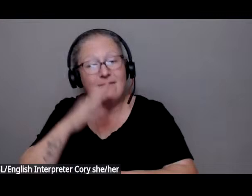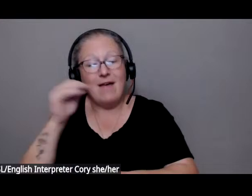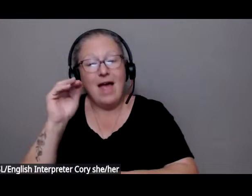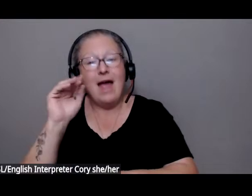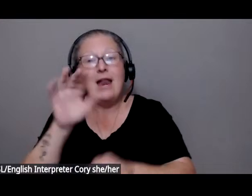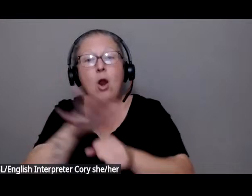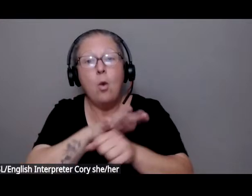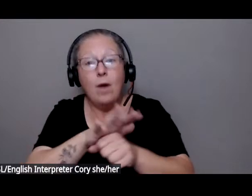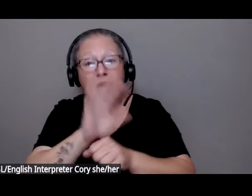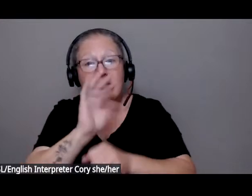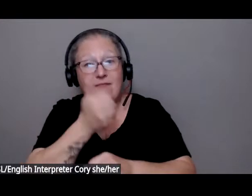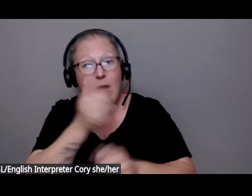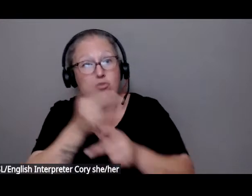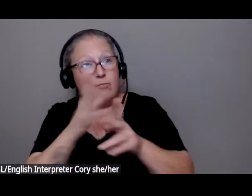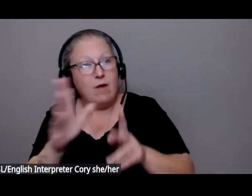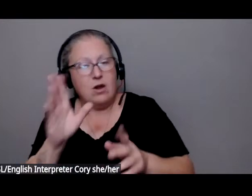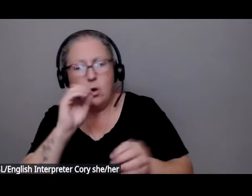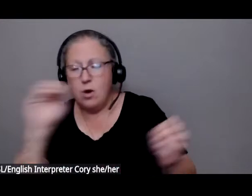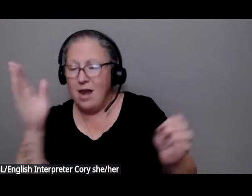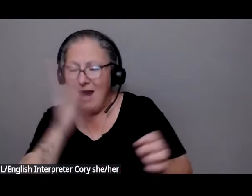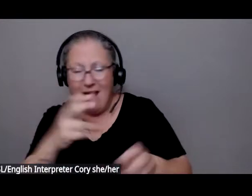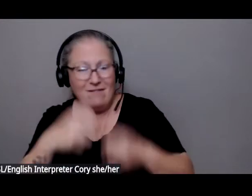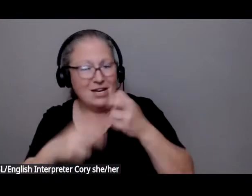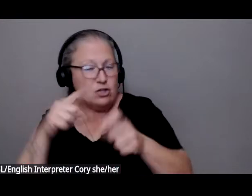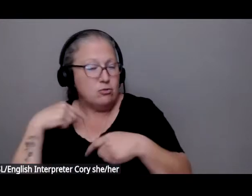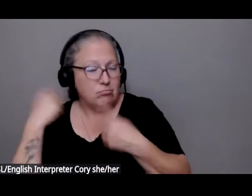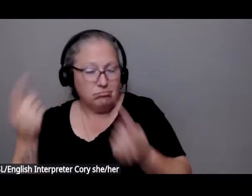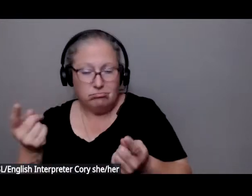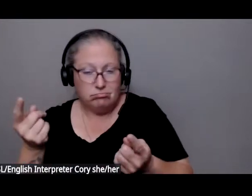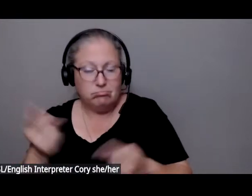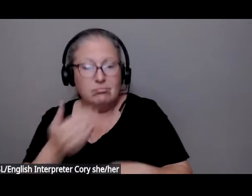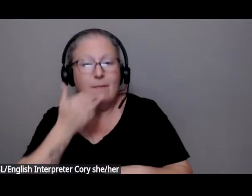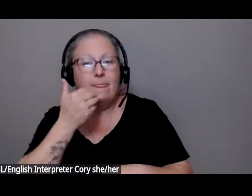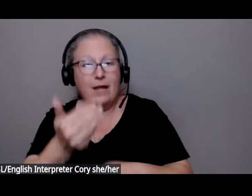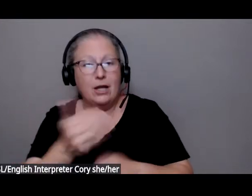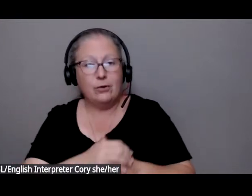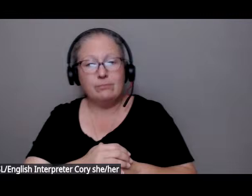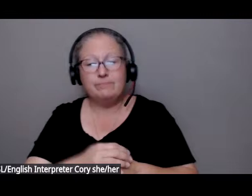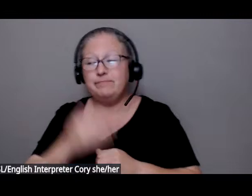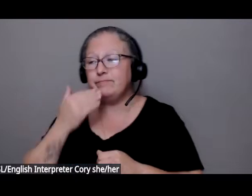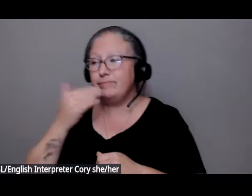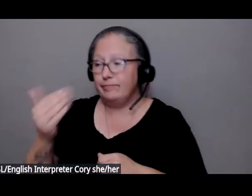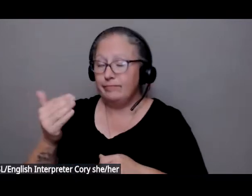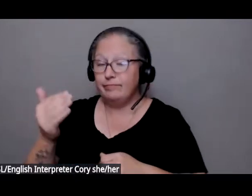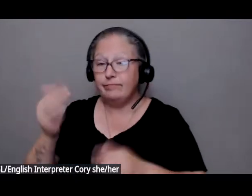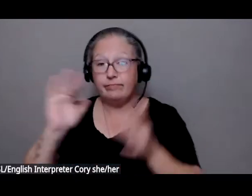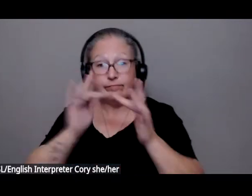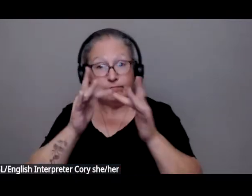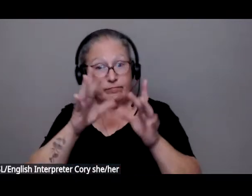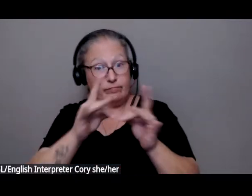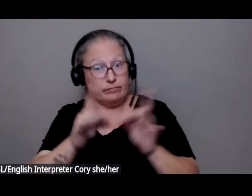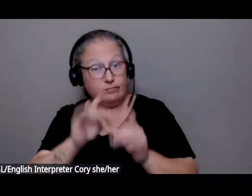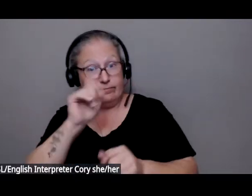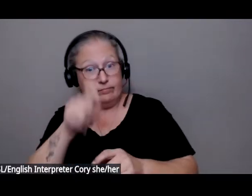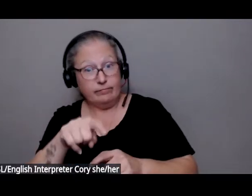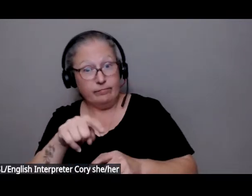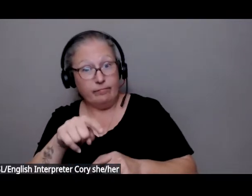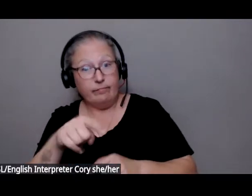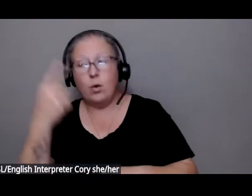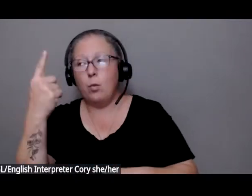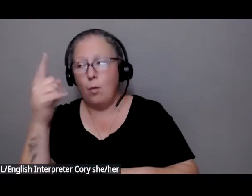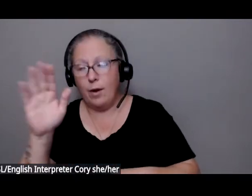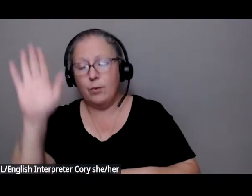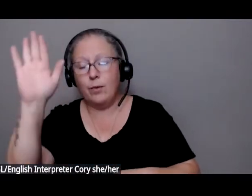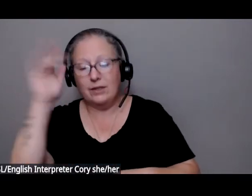has never been an issue. Thank you. Thank you. Are there any online comments? There is one hand